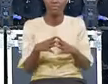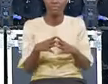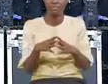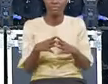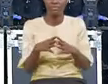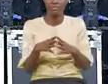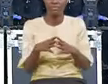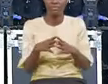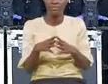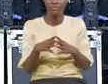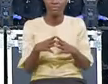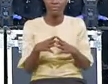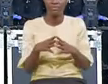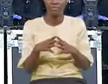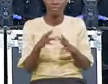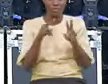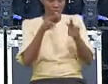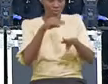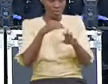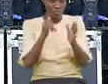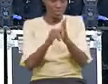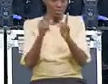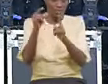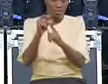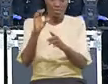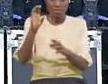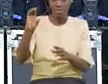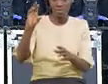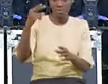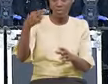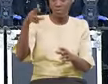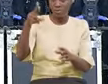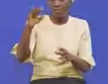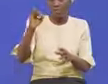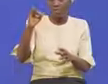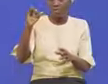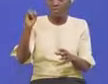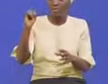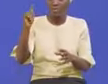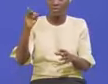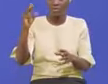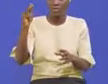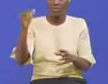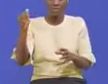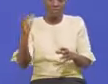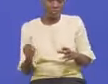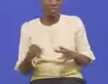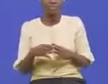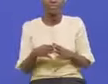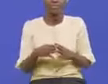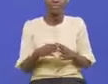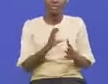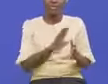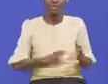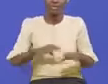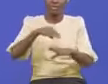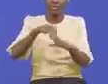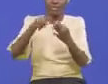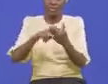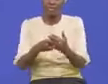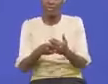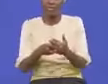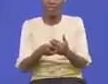jeng kona Christmas. On grobe Christmas a. Christ at the beginning. Christ jegome.